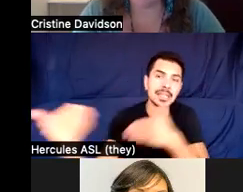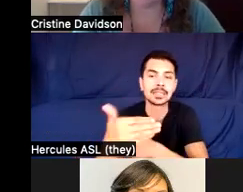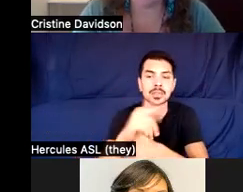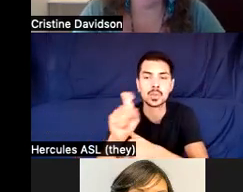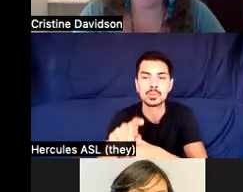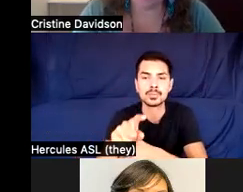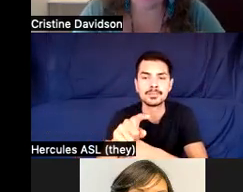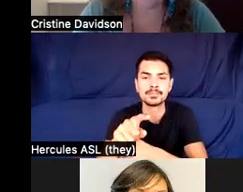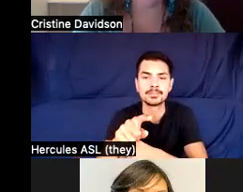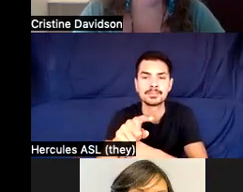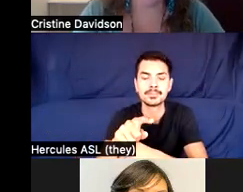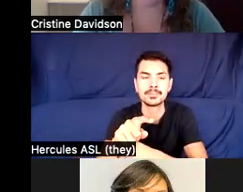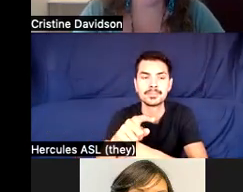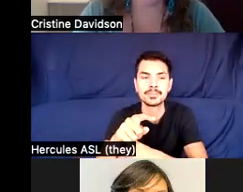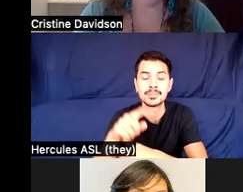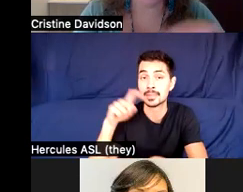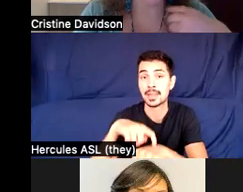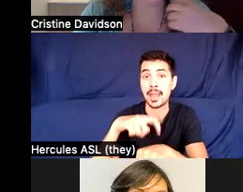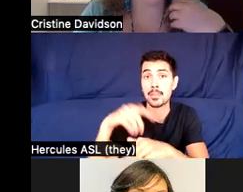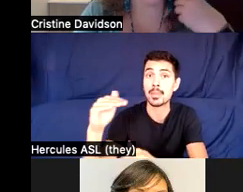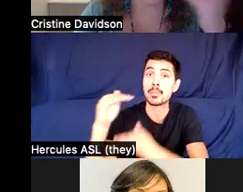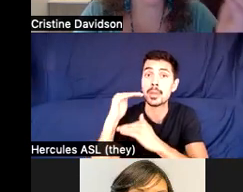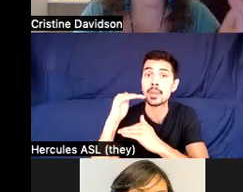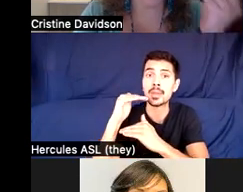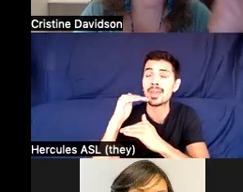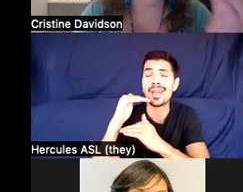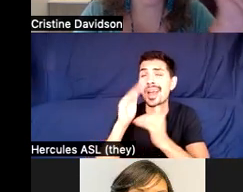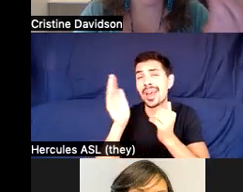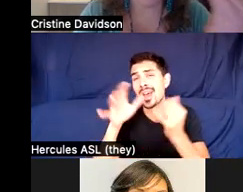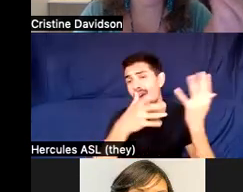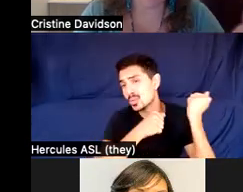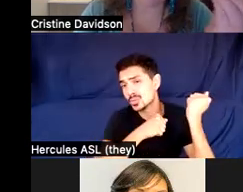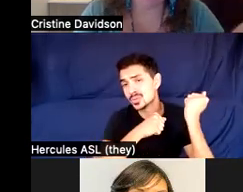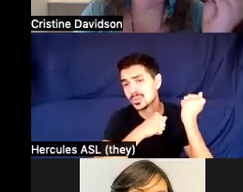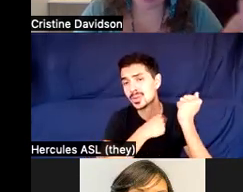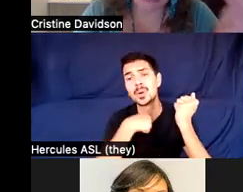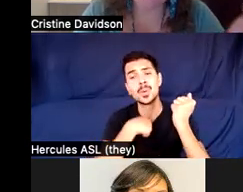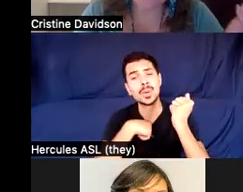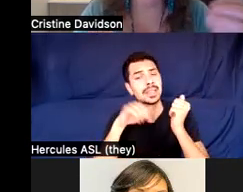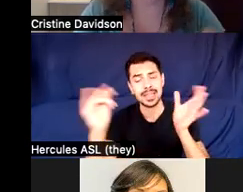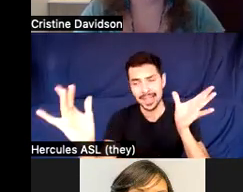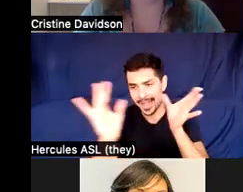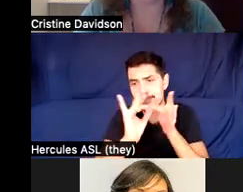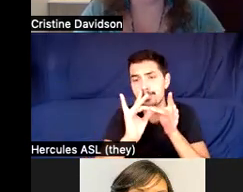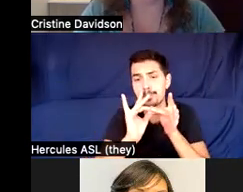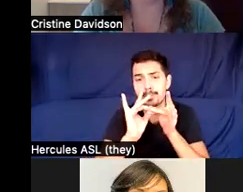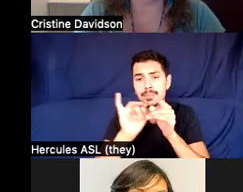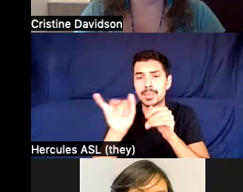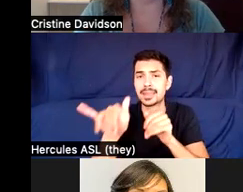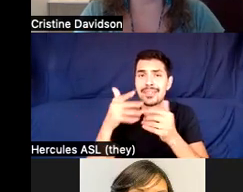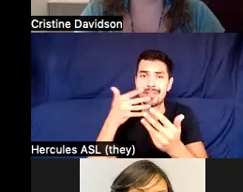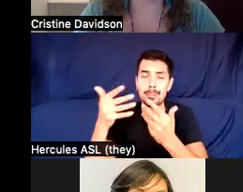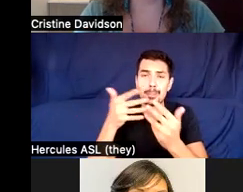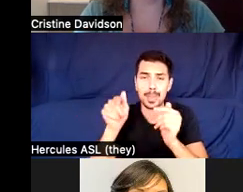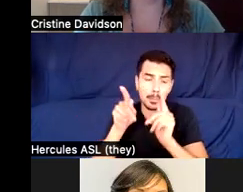limit is on this appointment, right? Because we're going to be in tune to that vibe, right?